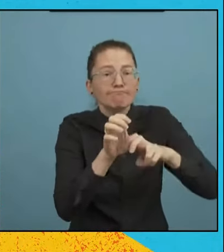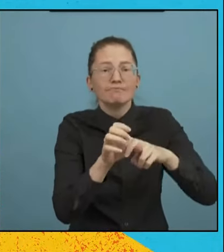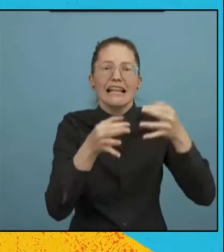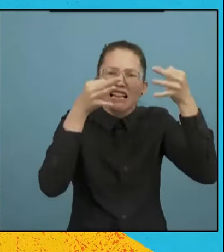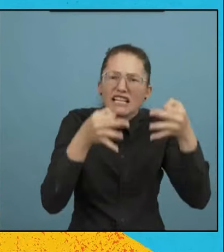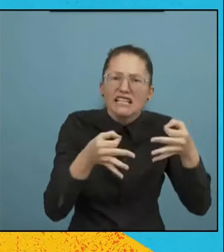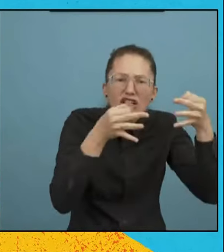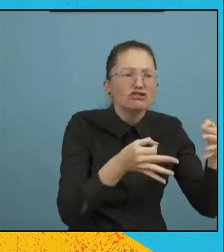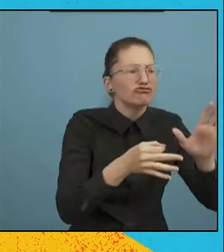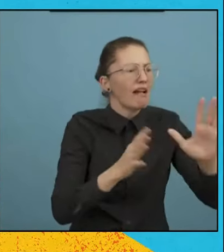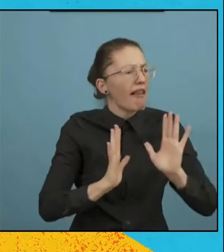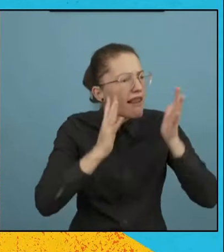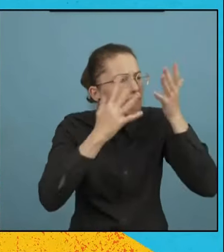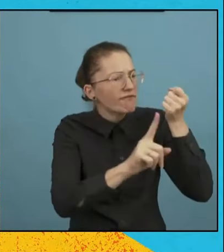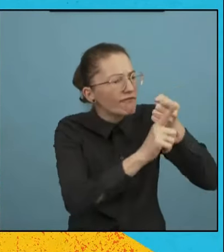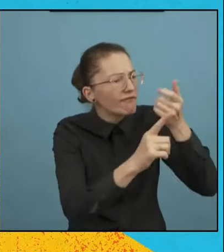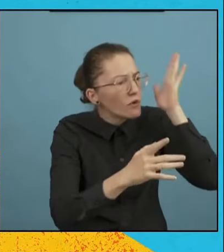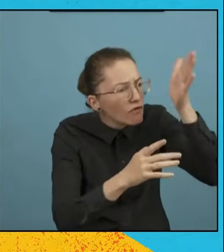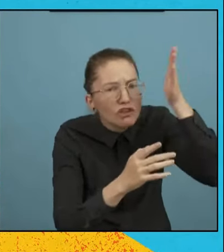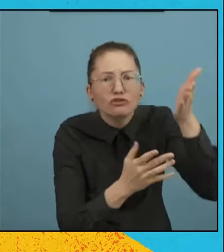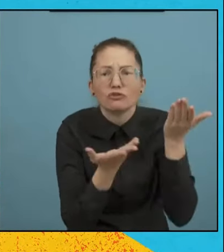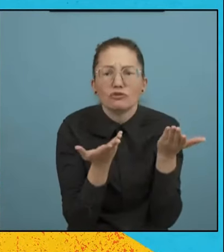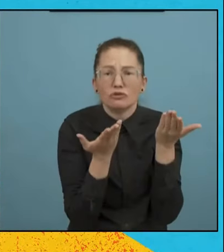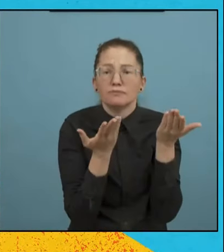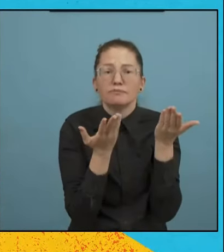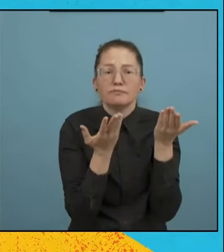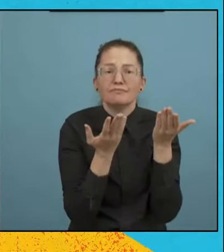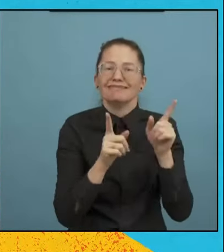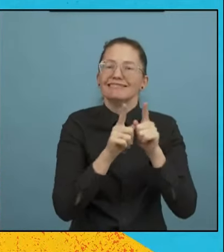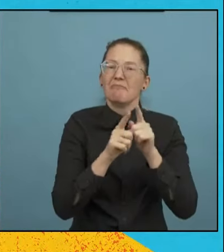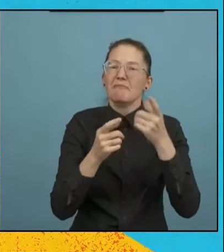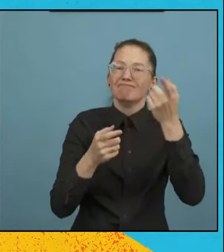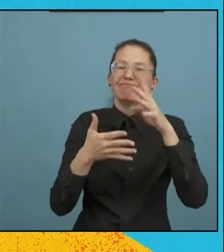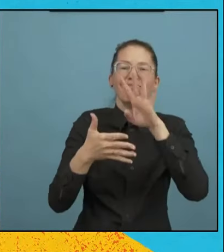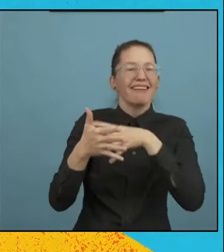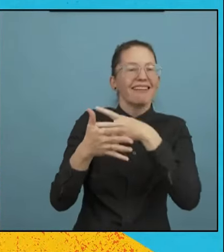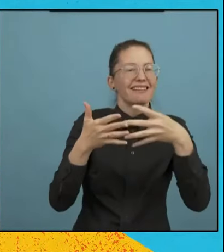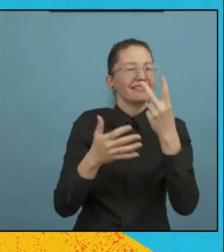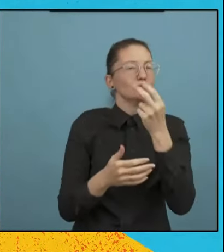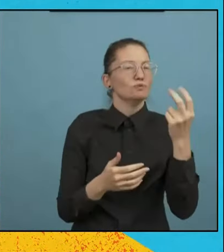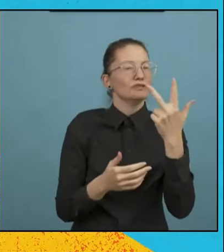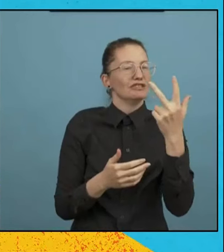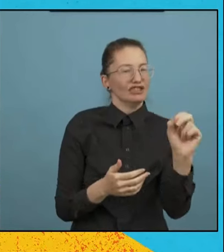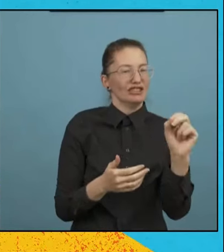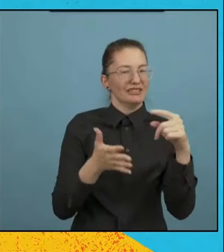However, the growing scope of children activism has yet to reach the walls of the UN.